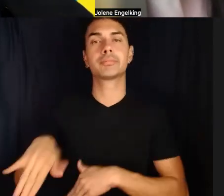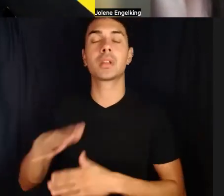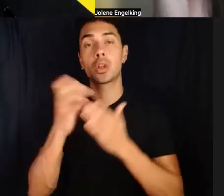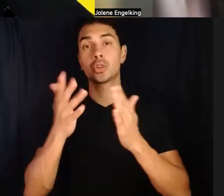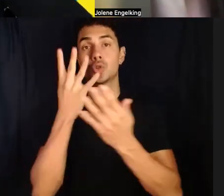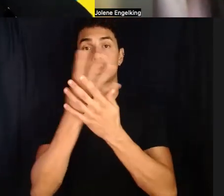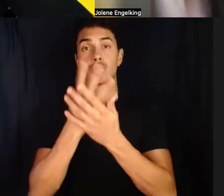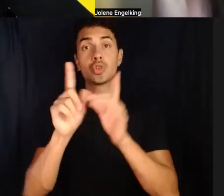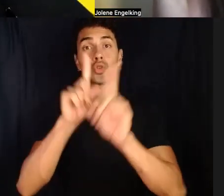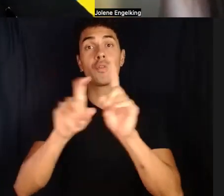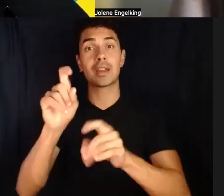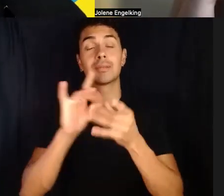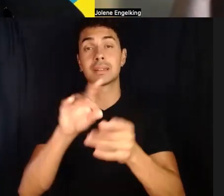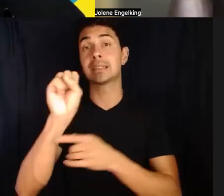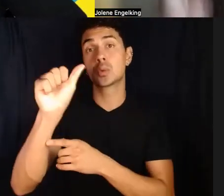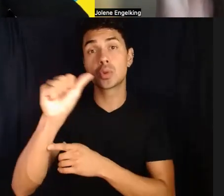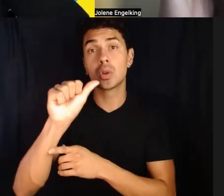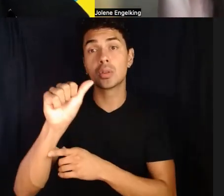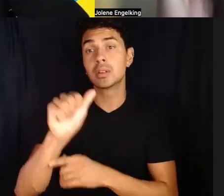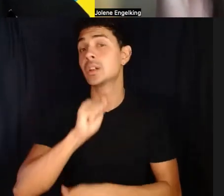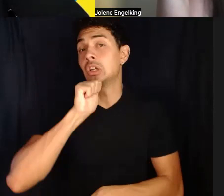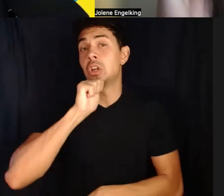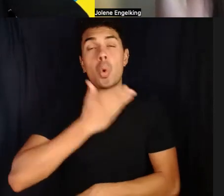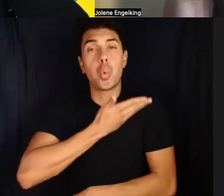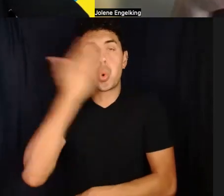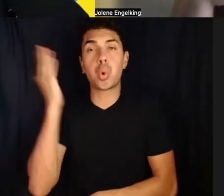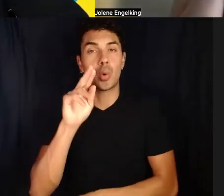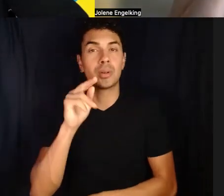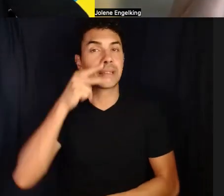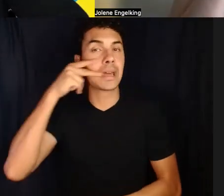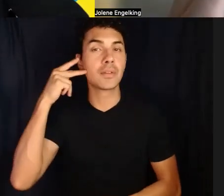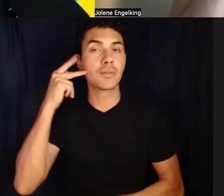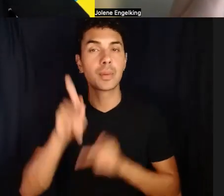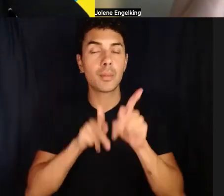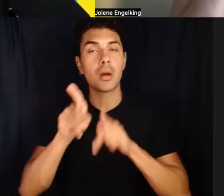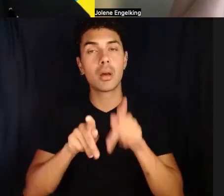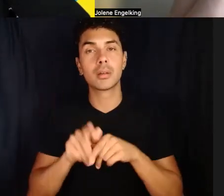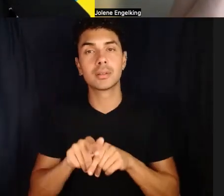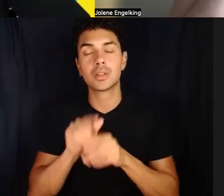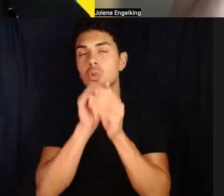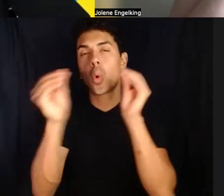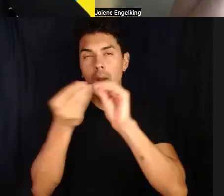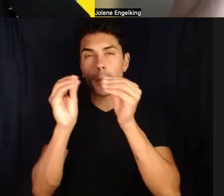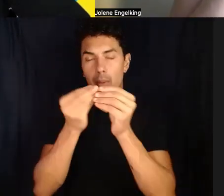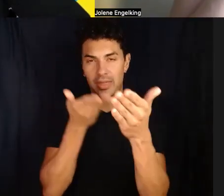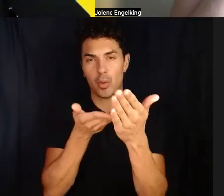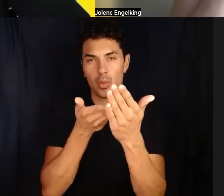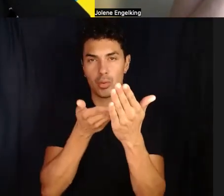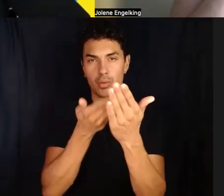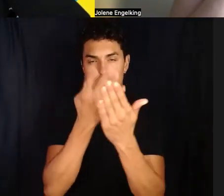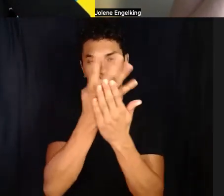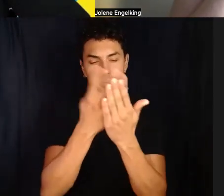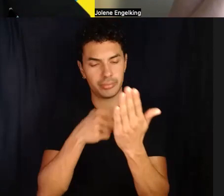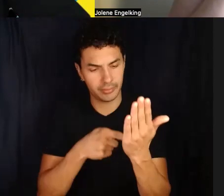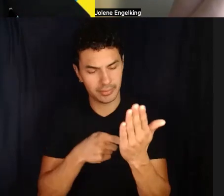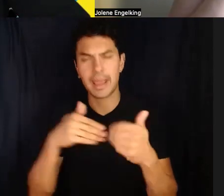there about sexual assault in general don't specify us, right? We are barely even numbers. And so how are you